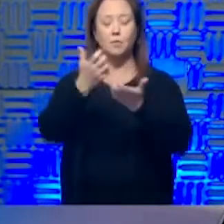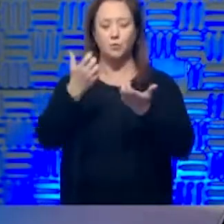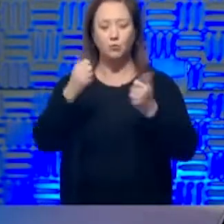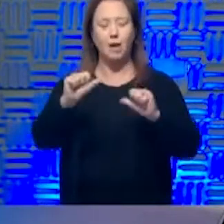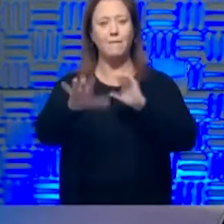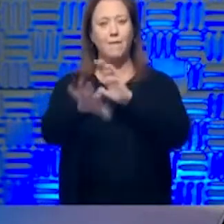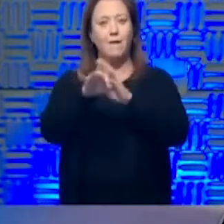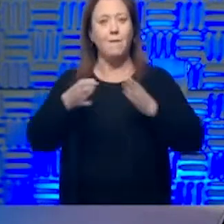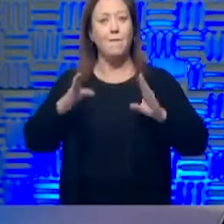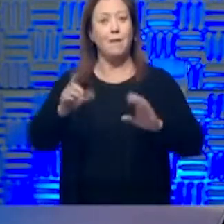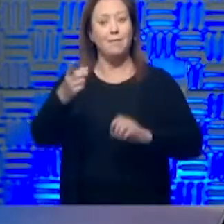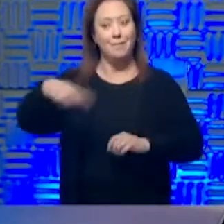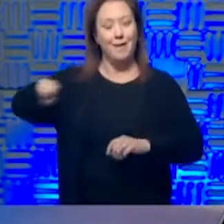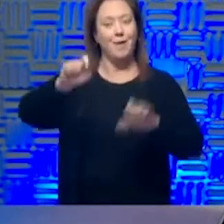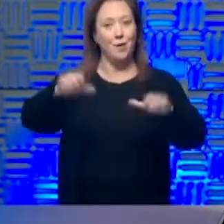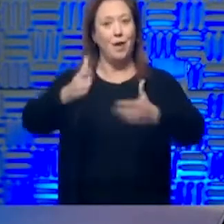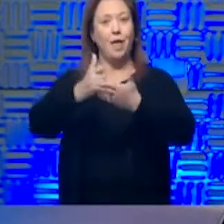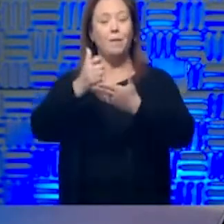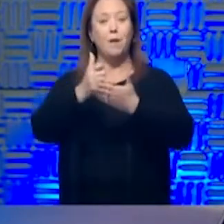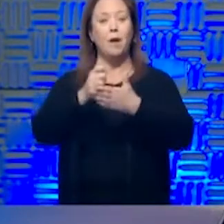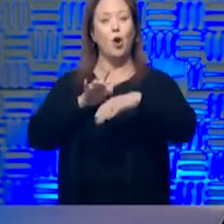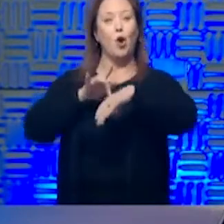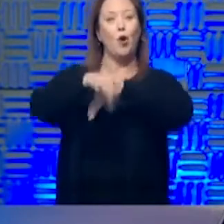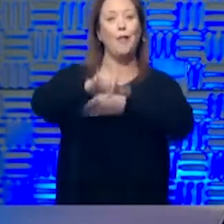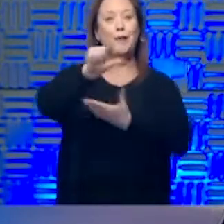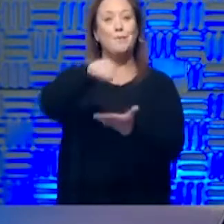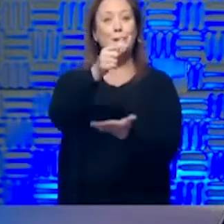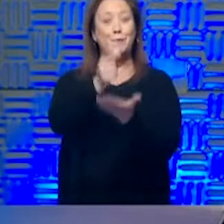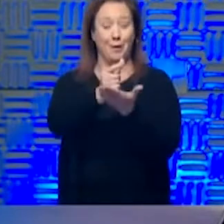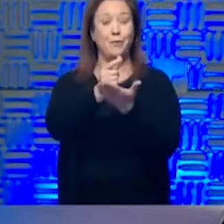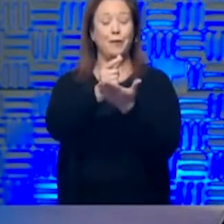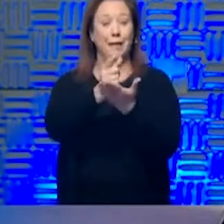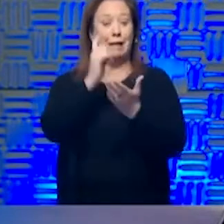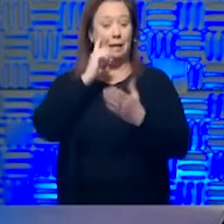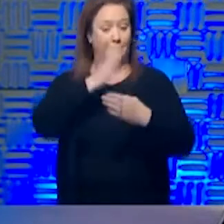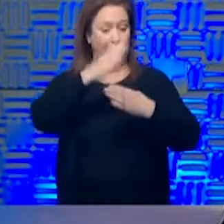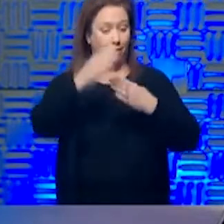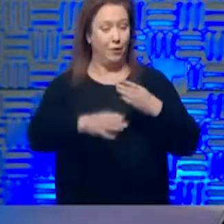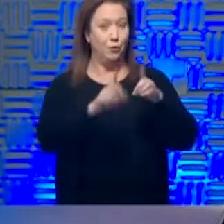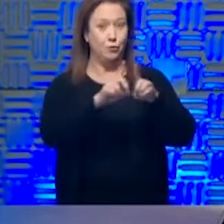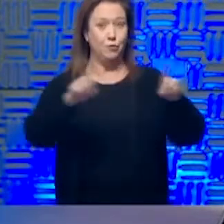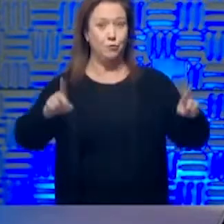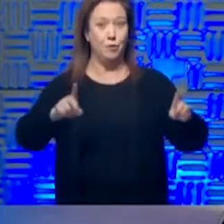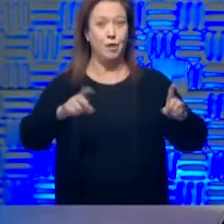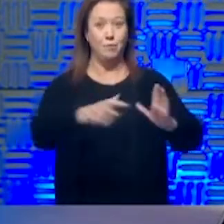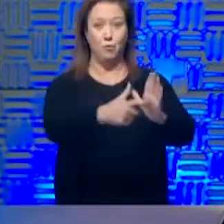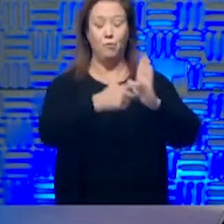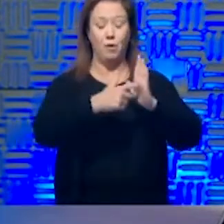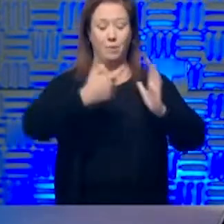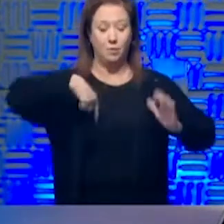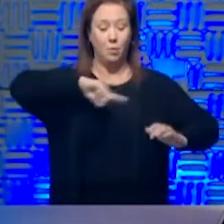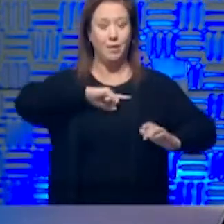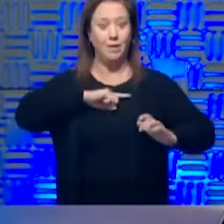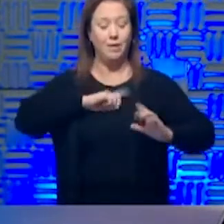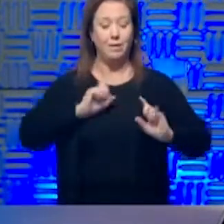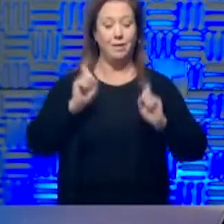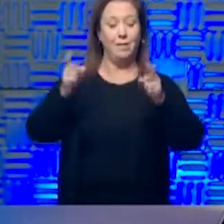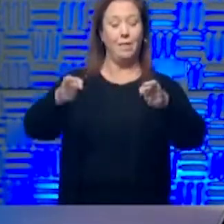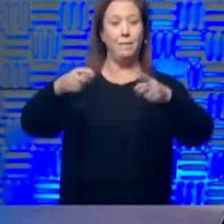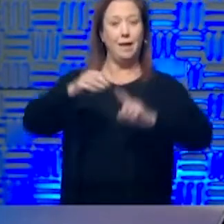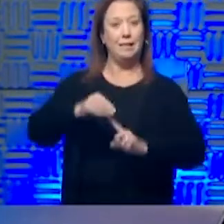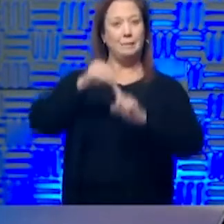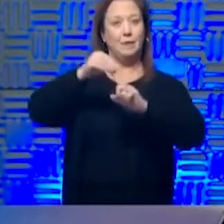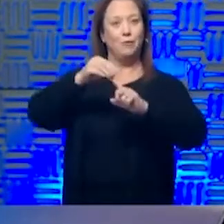that they could help, and through early graduation, if they've completed their degree requirements, then we can get them a special permit